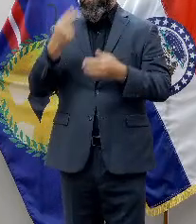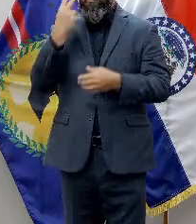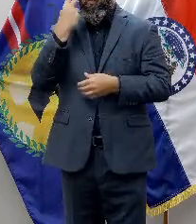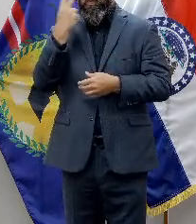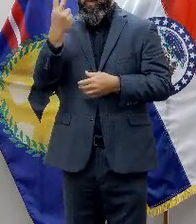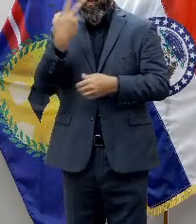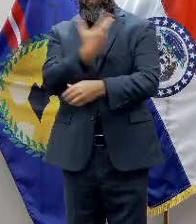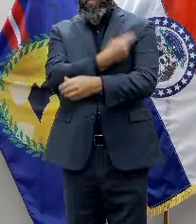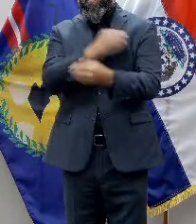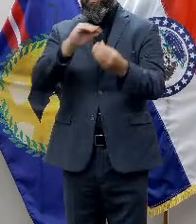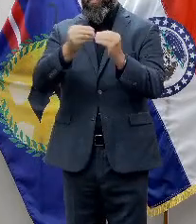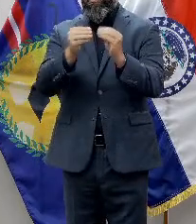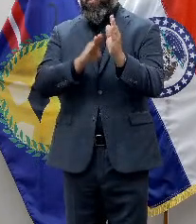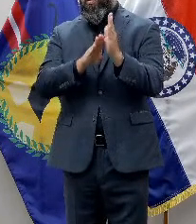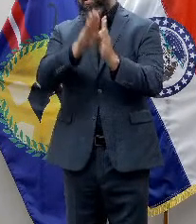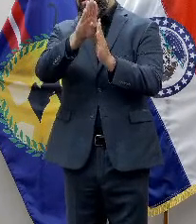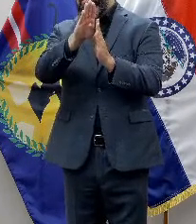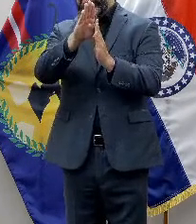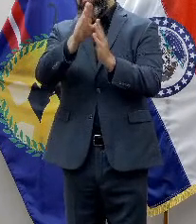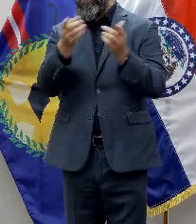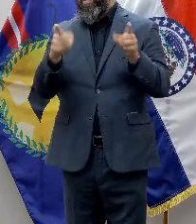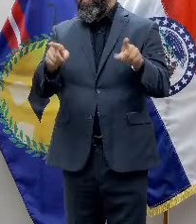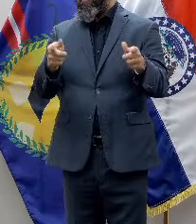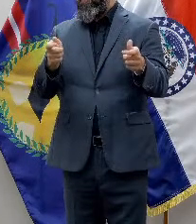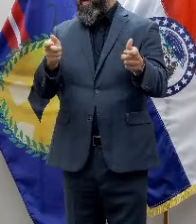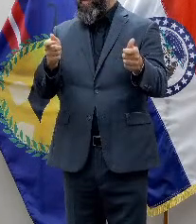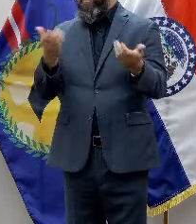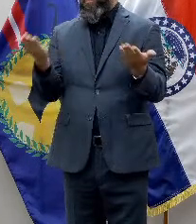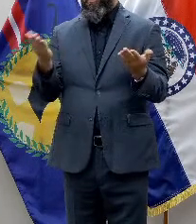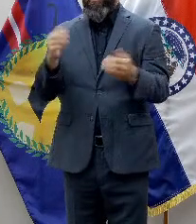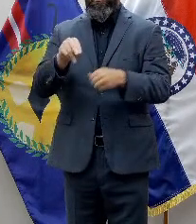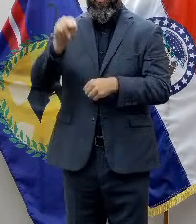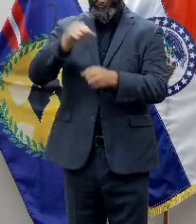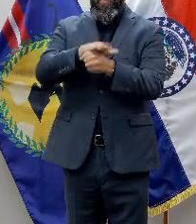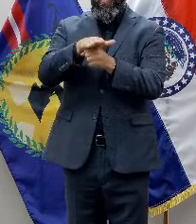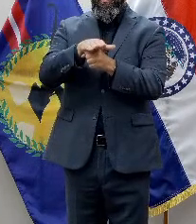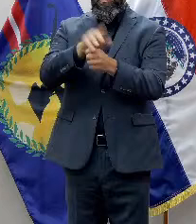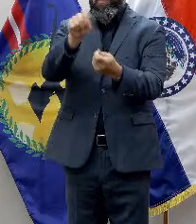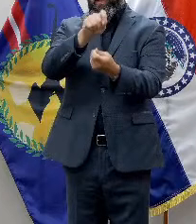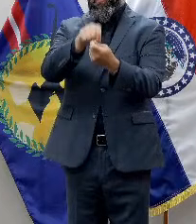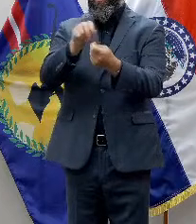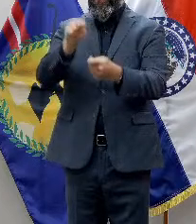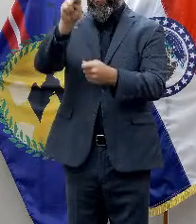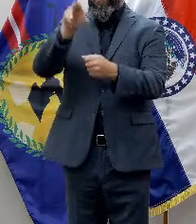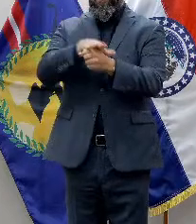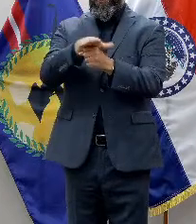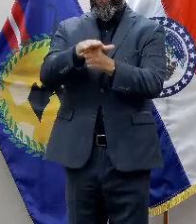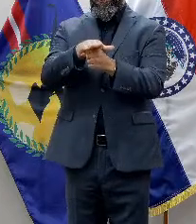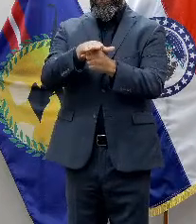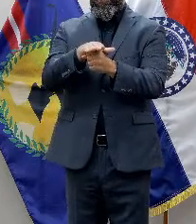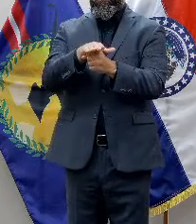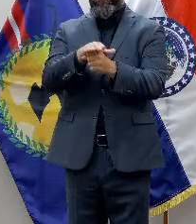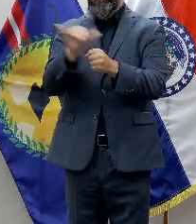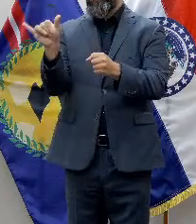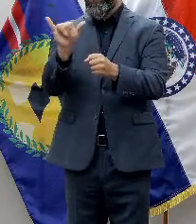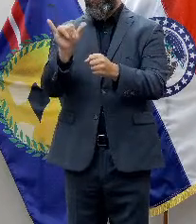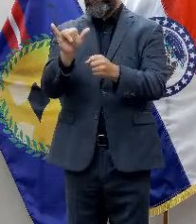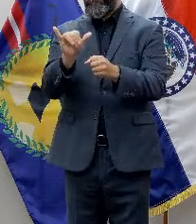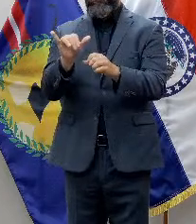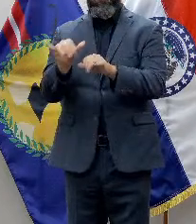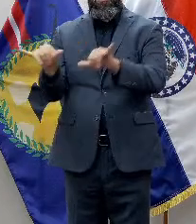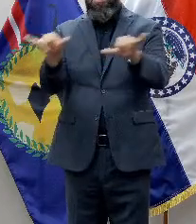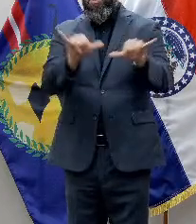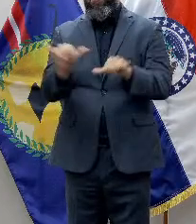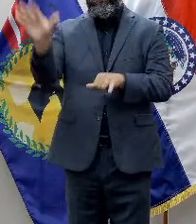the vaccine uptake for first doses happen faster in North County, particularly inner North County, than they've been happening across the entire rest of the